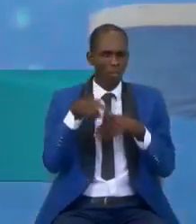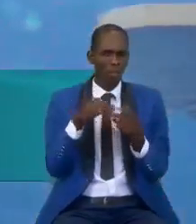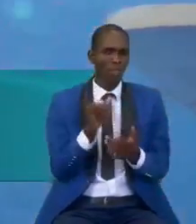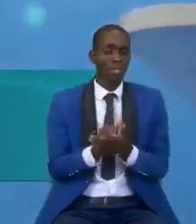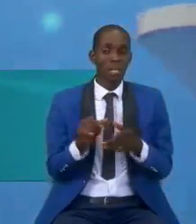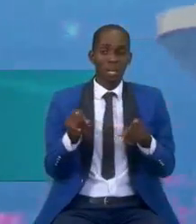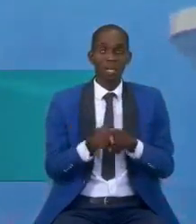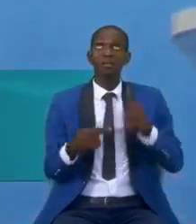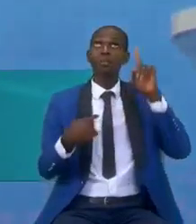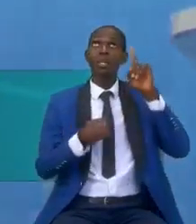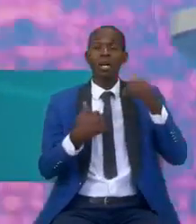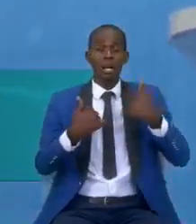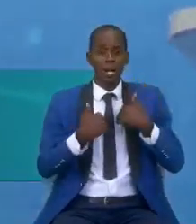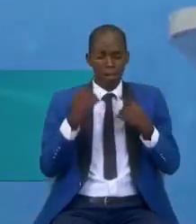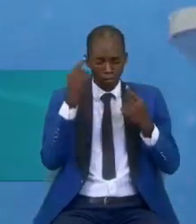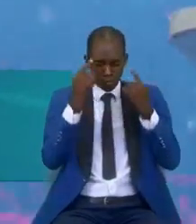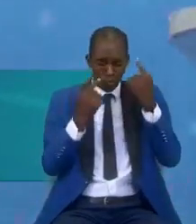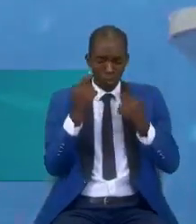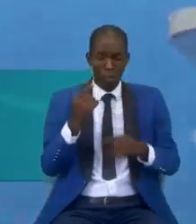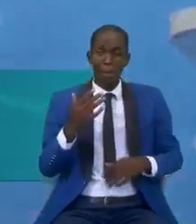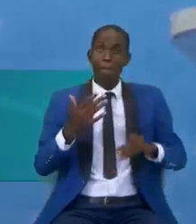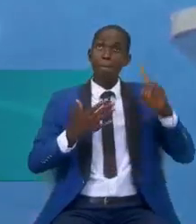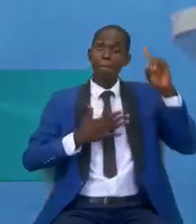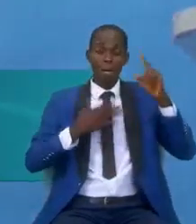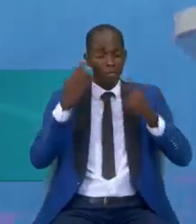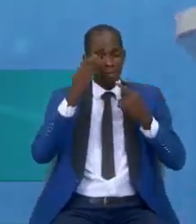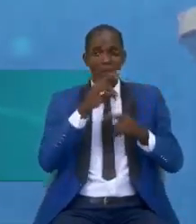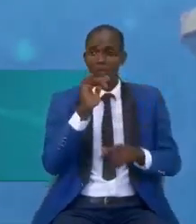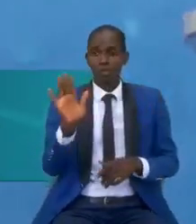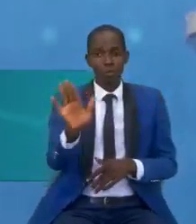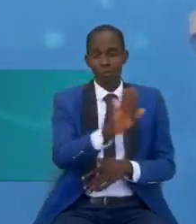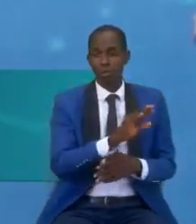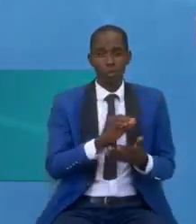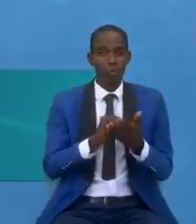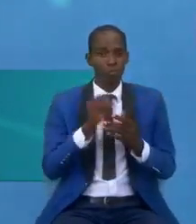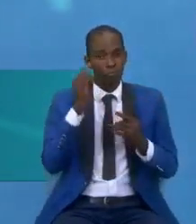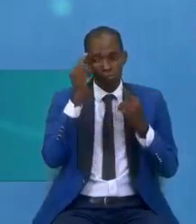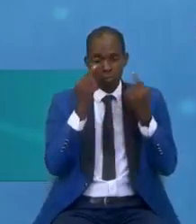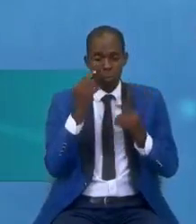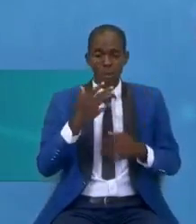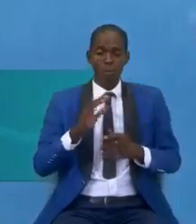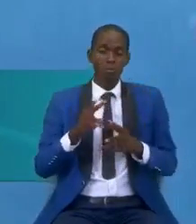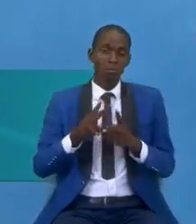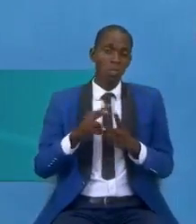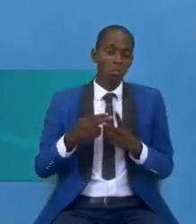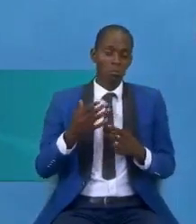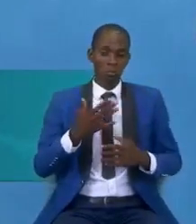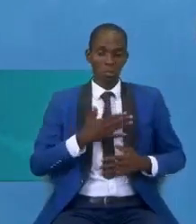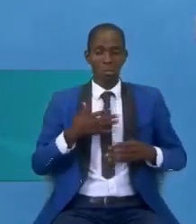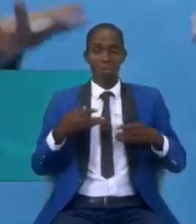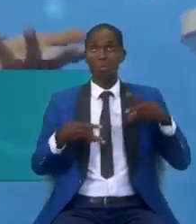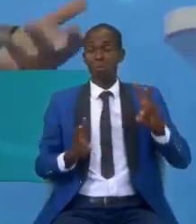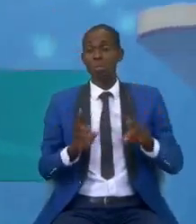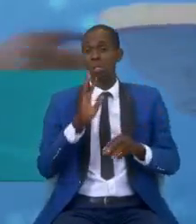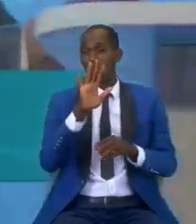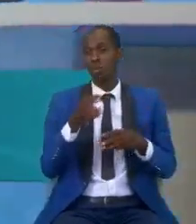neither are your ways my ways. As the heavens are higher than the earth, so are my